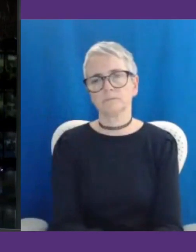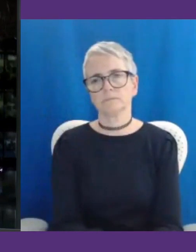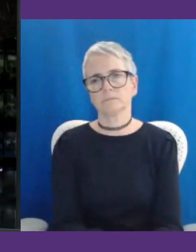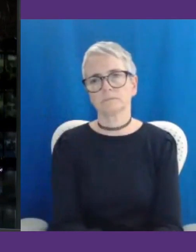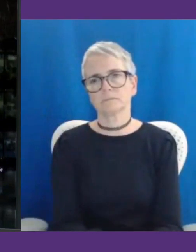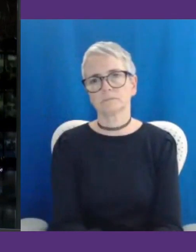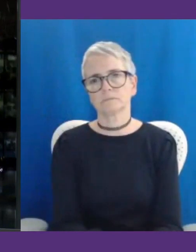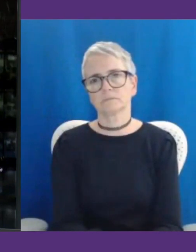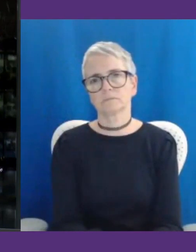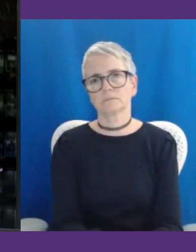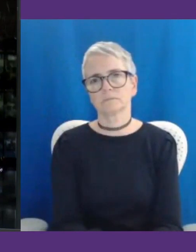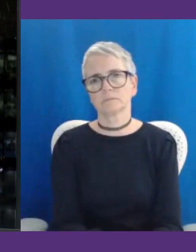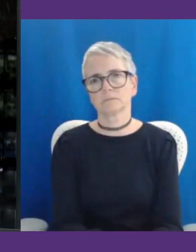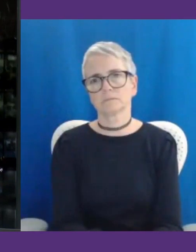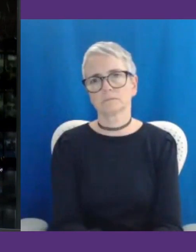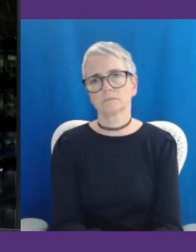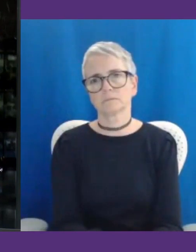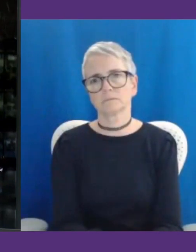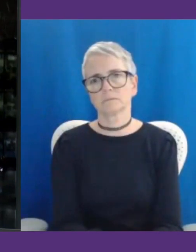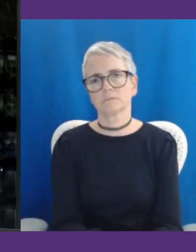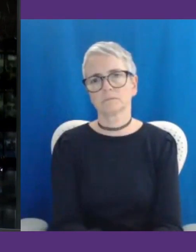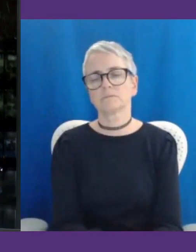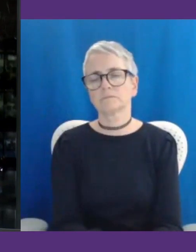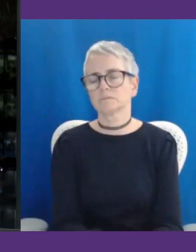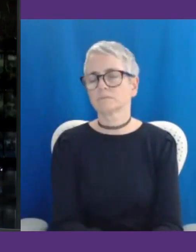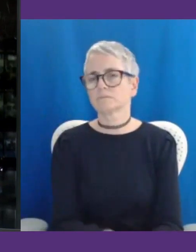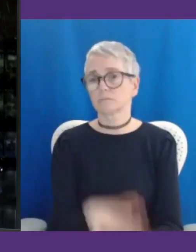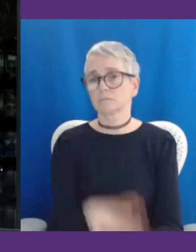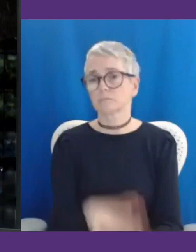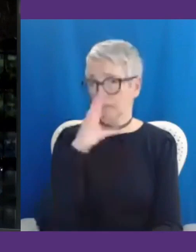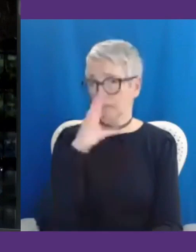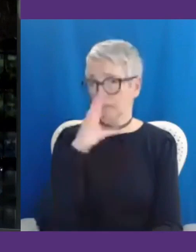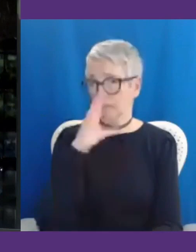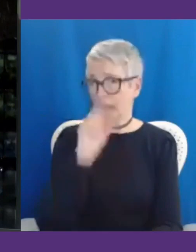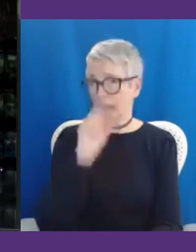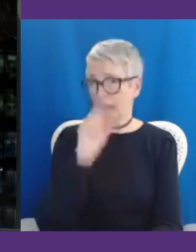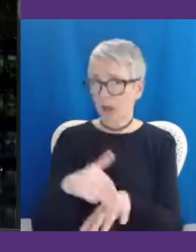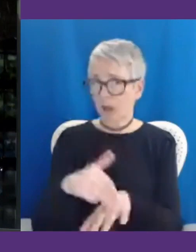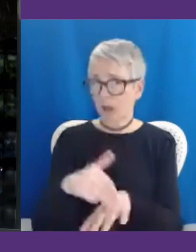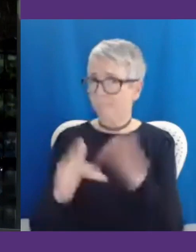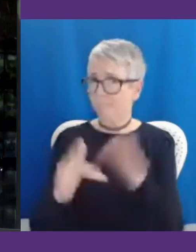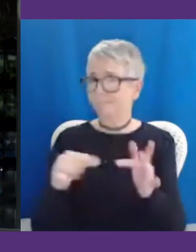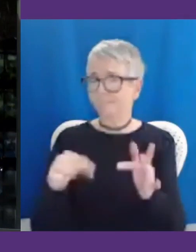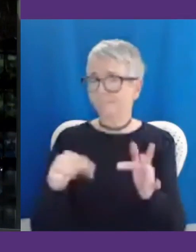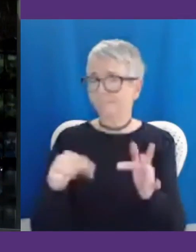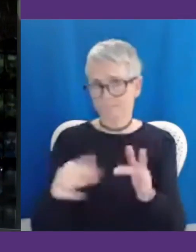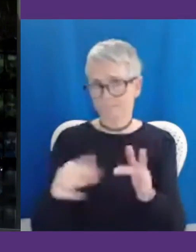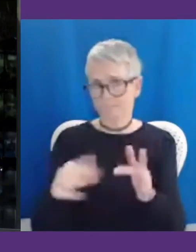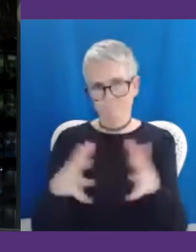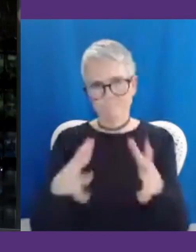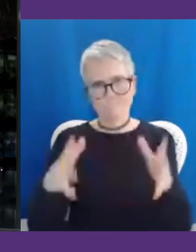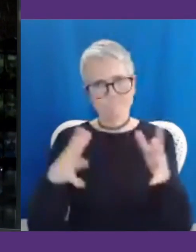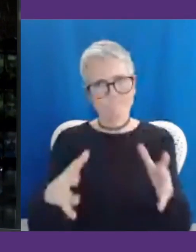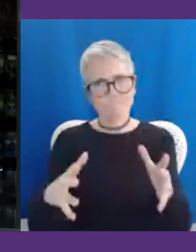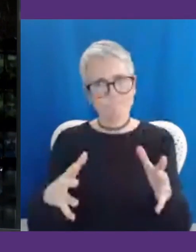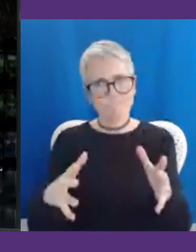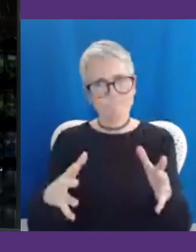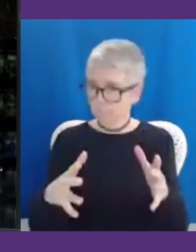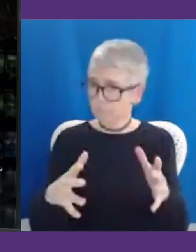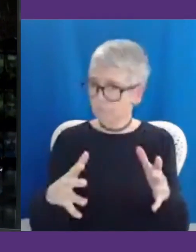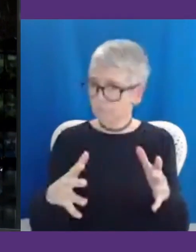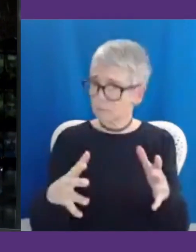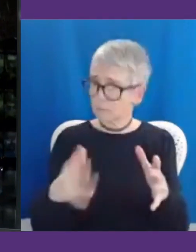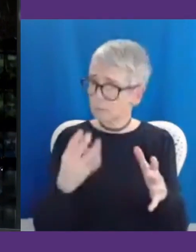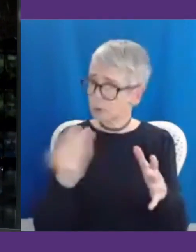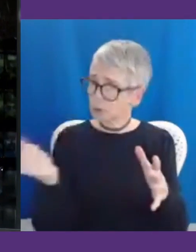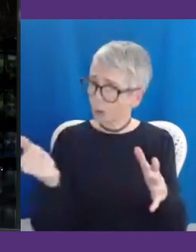Crime has been on the increase recently, and it's been present in. Did you say it's been present in some policy discussion? No, it hasn't, it's